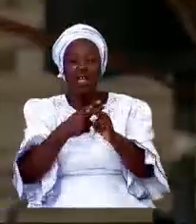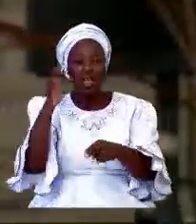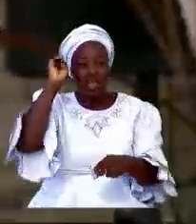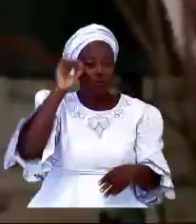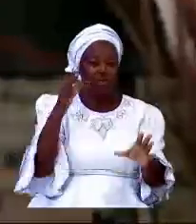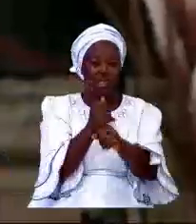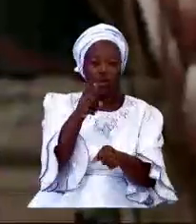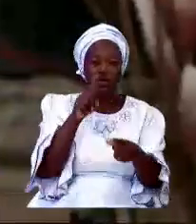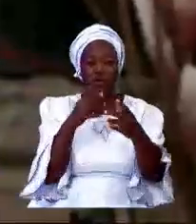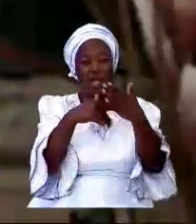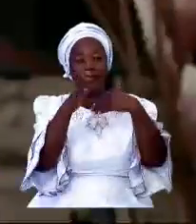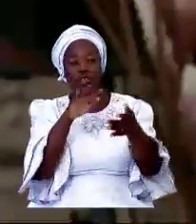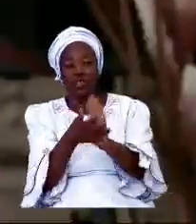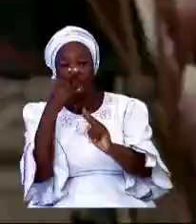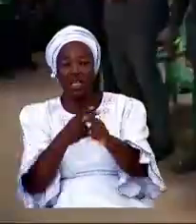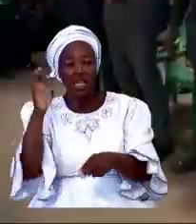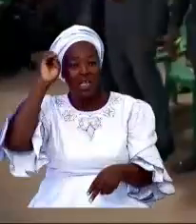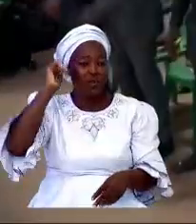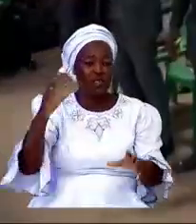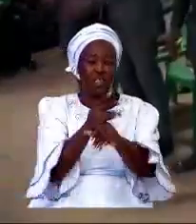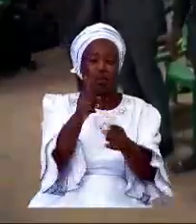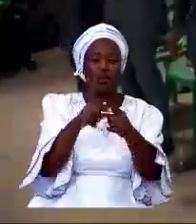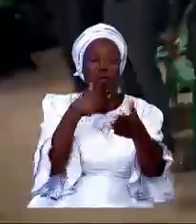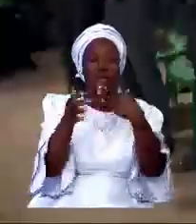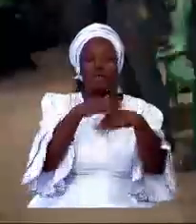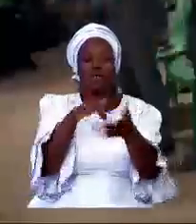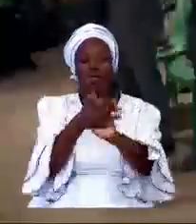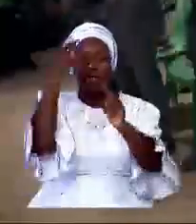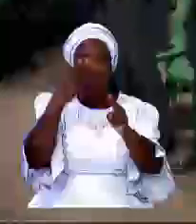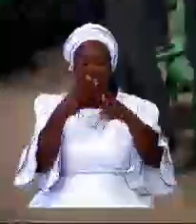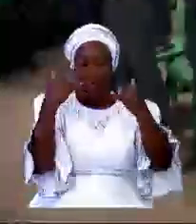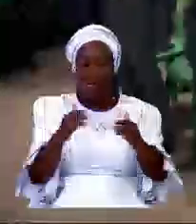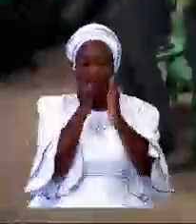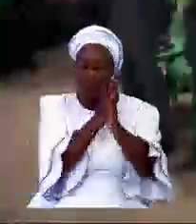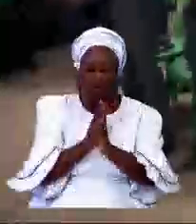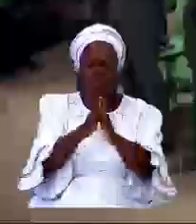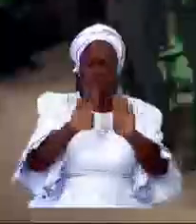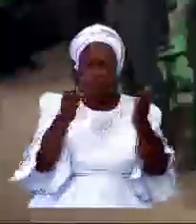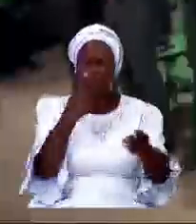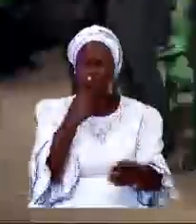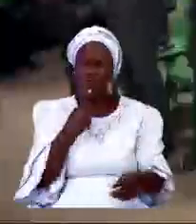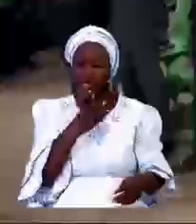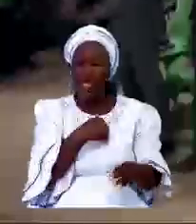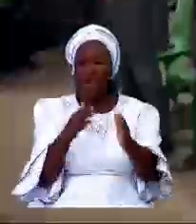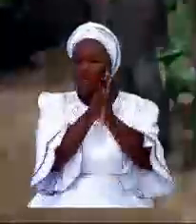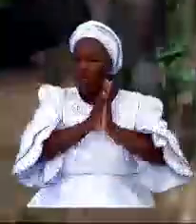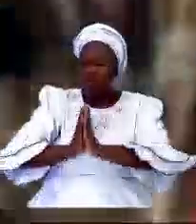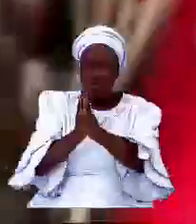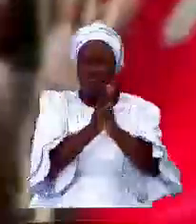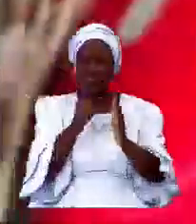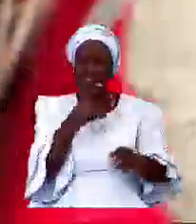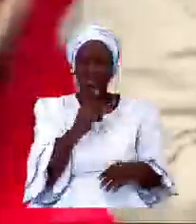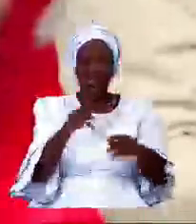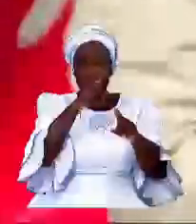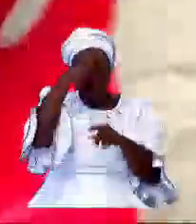the clouds. It will take you to heaven. It will take you to heaven. It will take you to heaven. Open